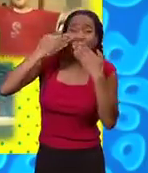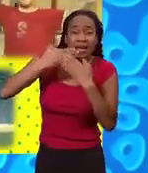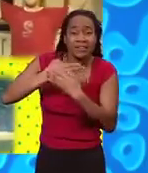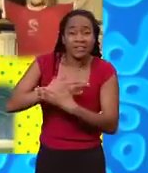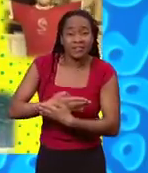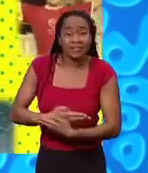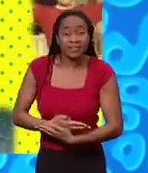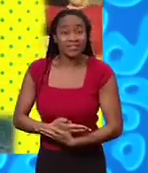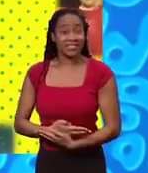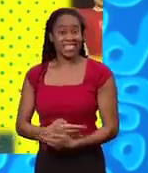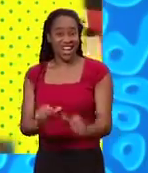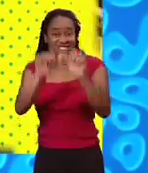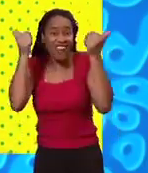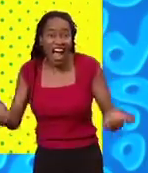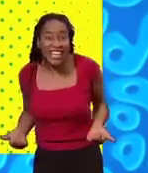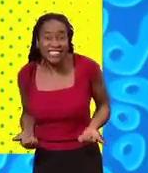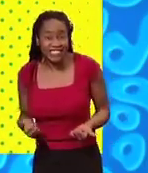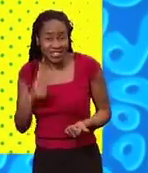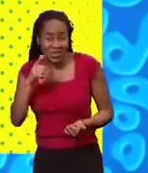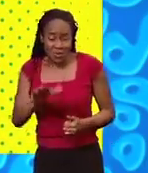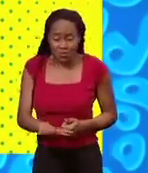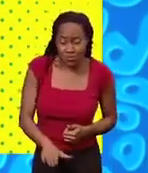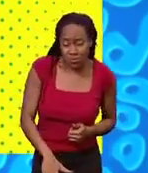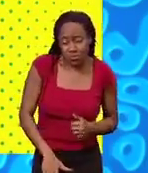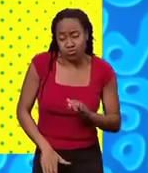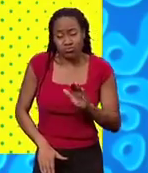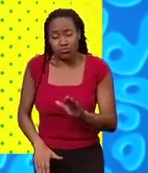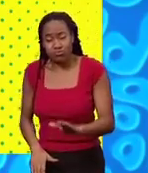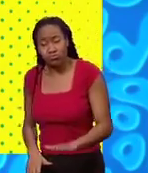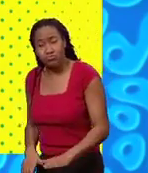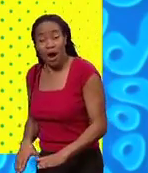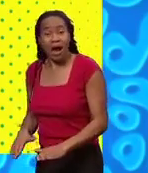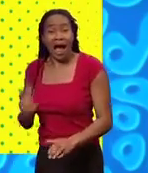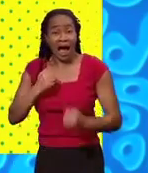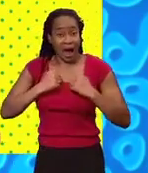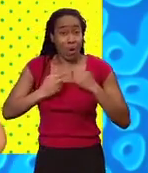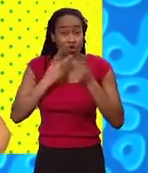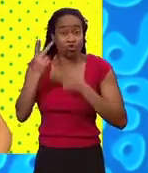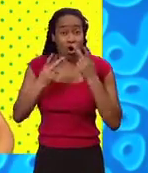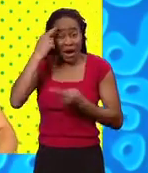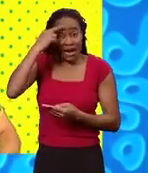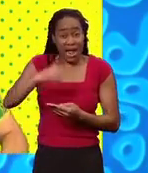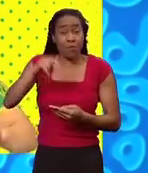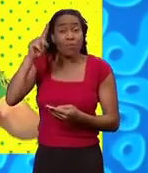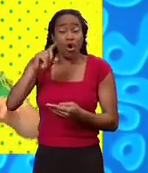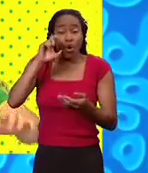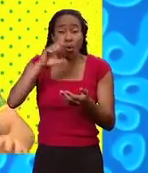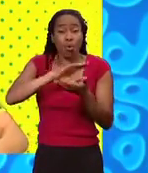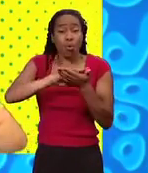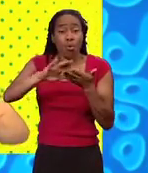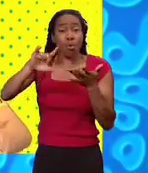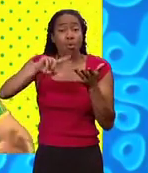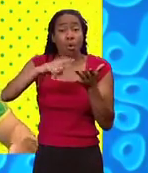tonight. Great, space walking. That's the main part of the song, and it's called the chorus. It will be coming